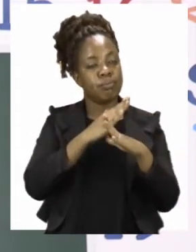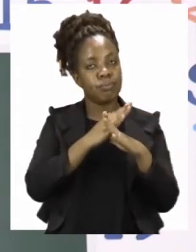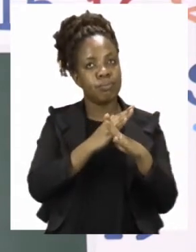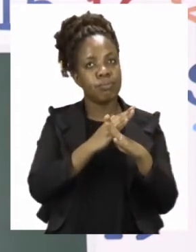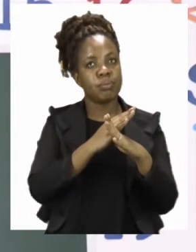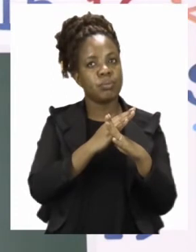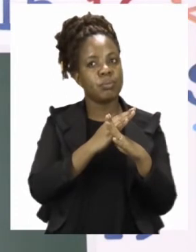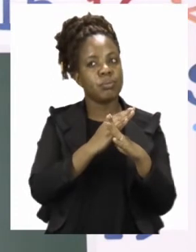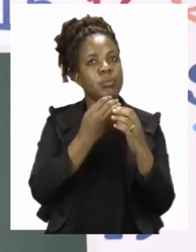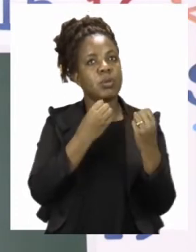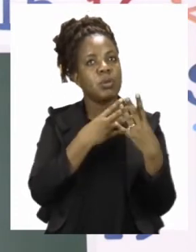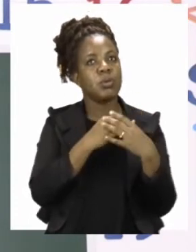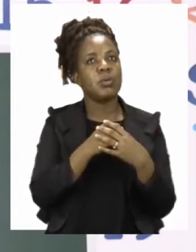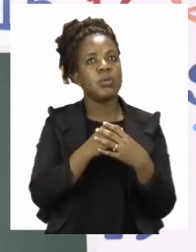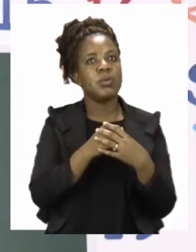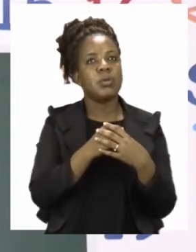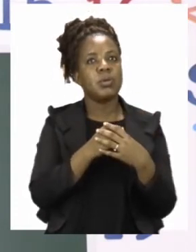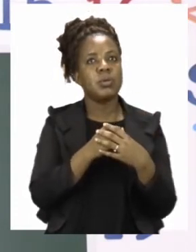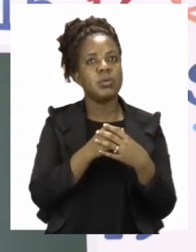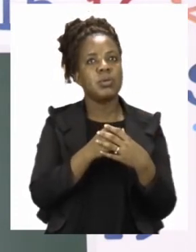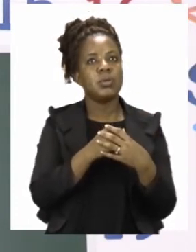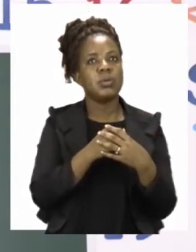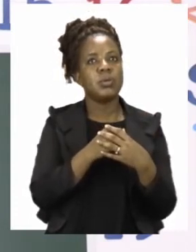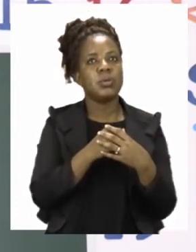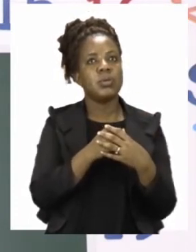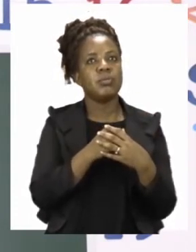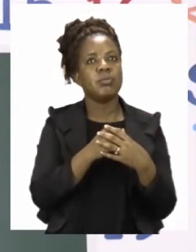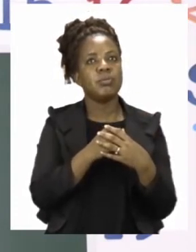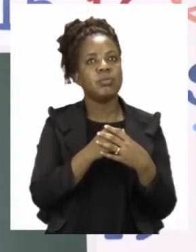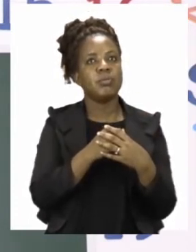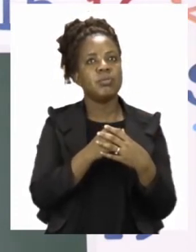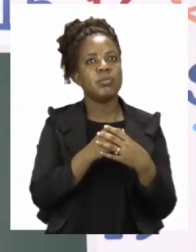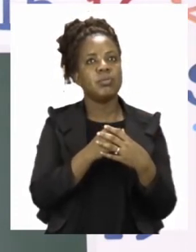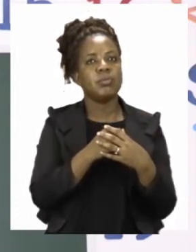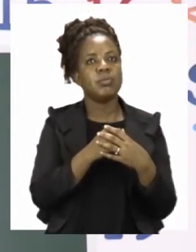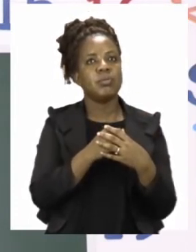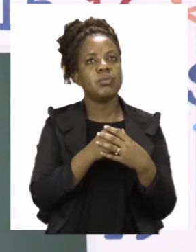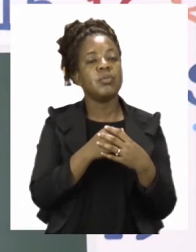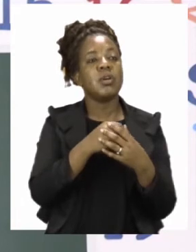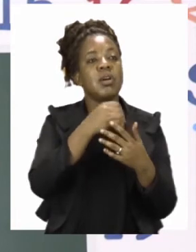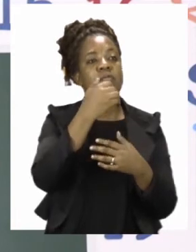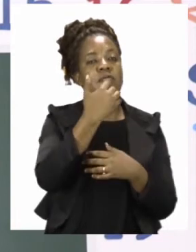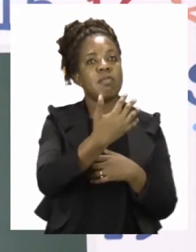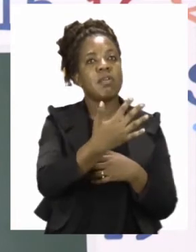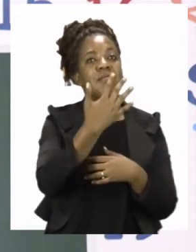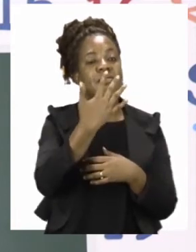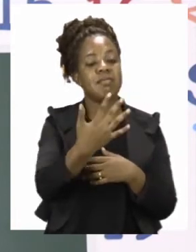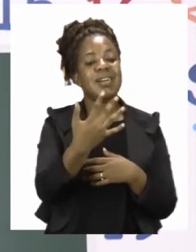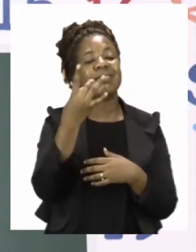plus 2. Now 1 plus 2, my dear children, we already know. And our answer